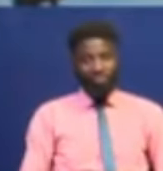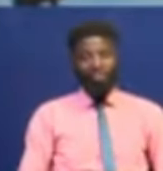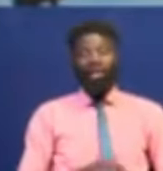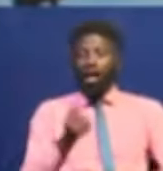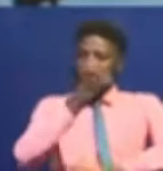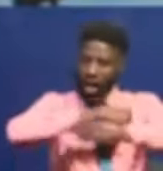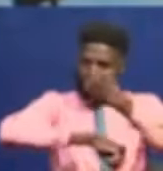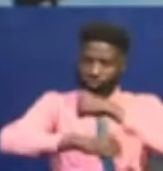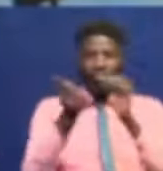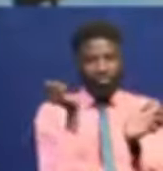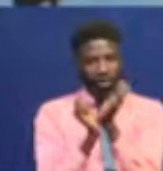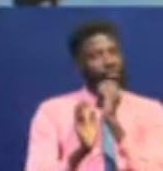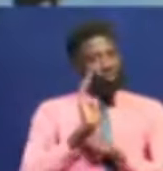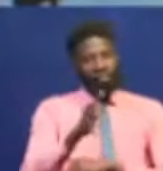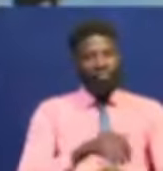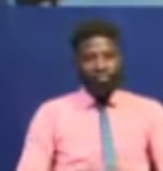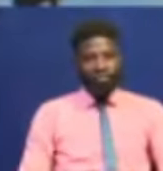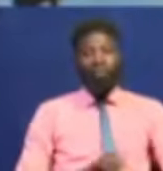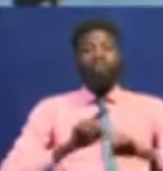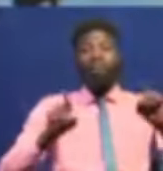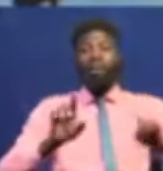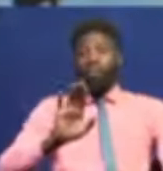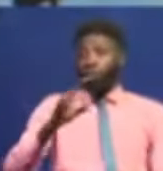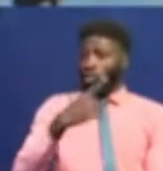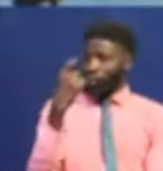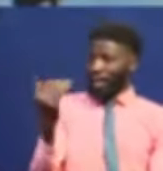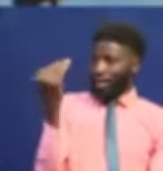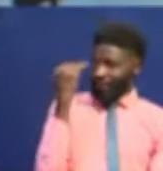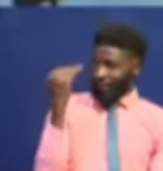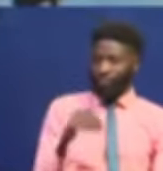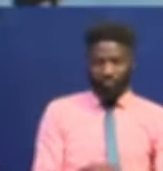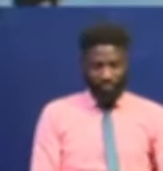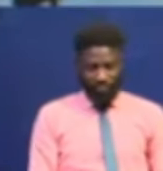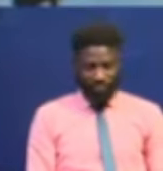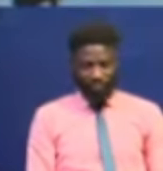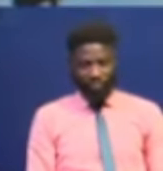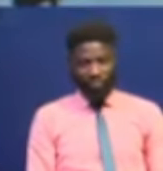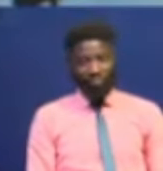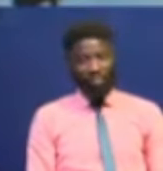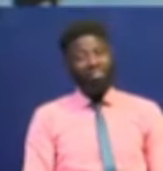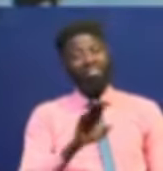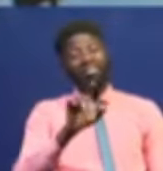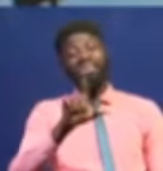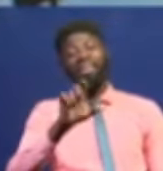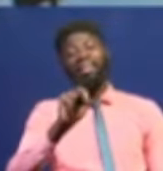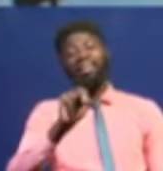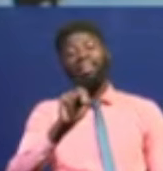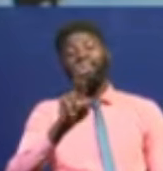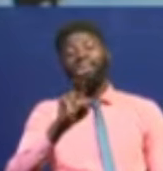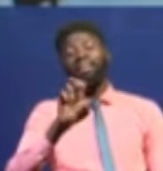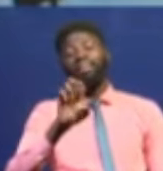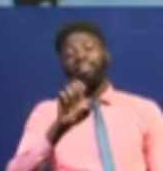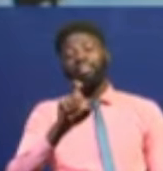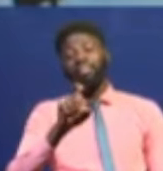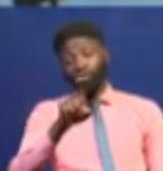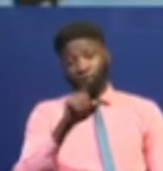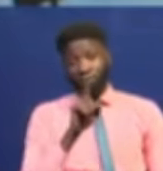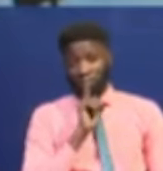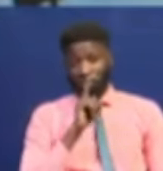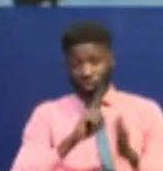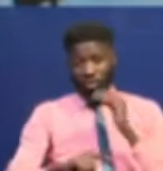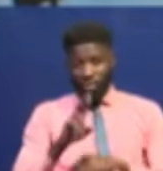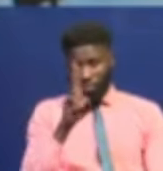action will be taken against them. But to your question, are you telling me, Linus, that